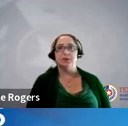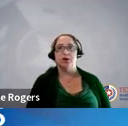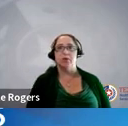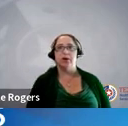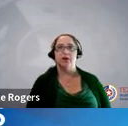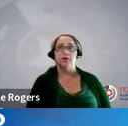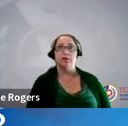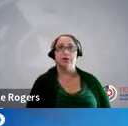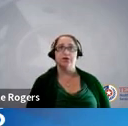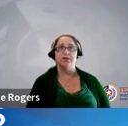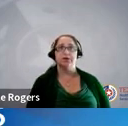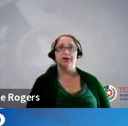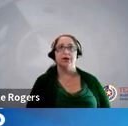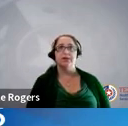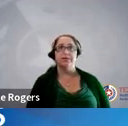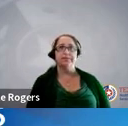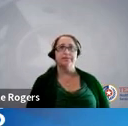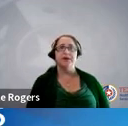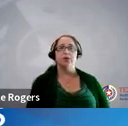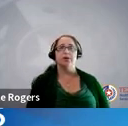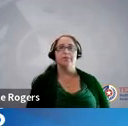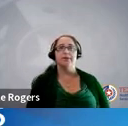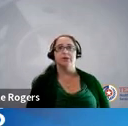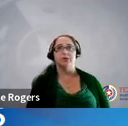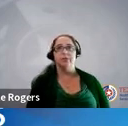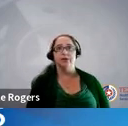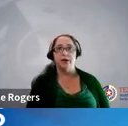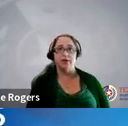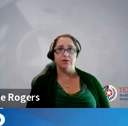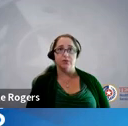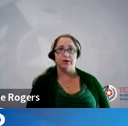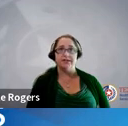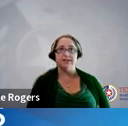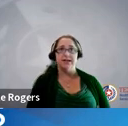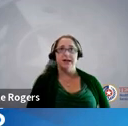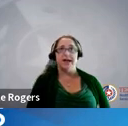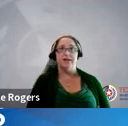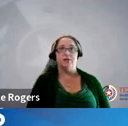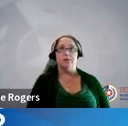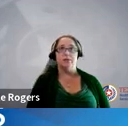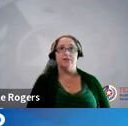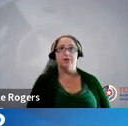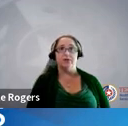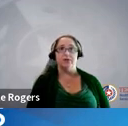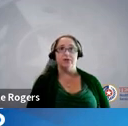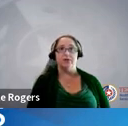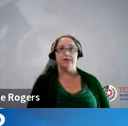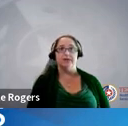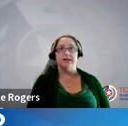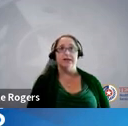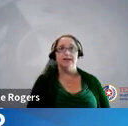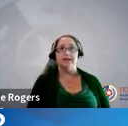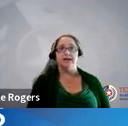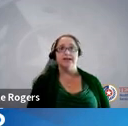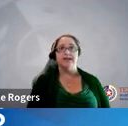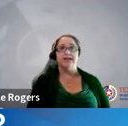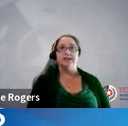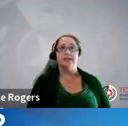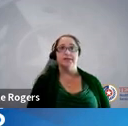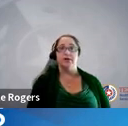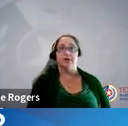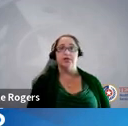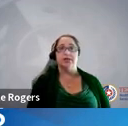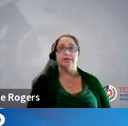So this first part, we're going to go over children's mental health, and we'll learn about local mental health authorities and the local behavioral health authorities,